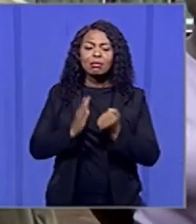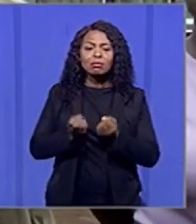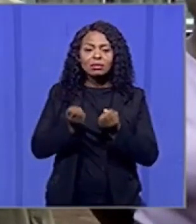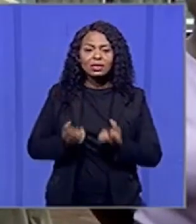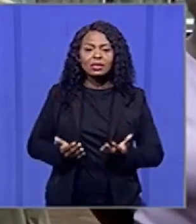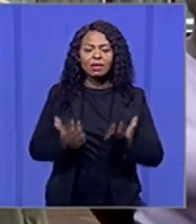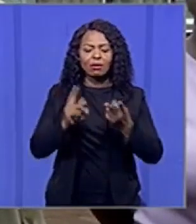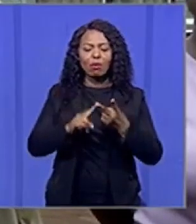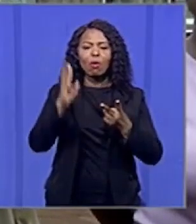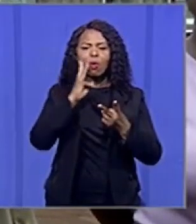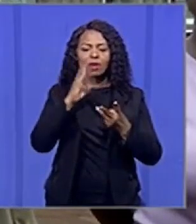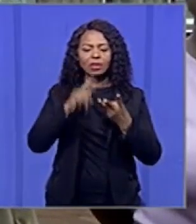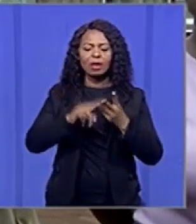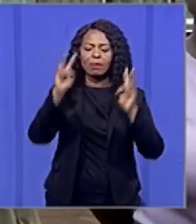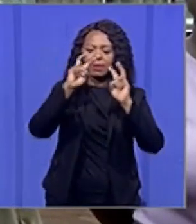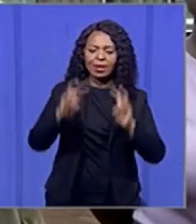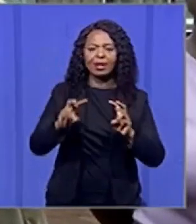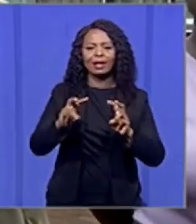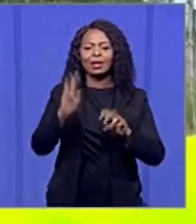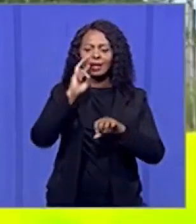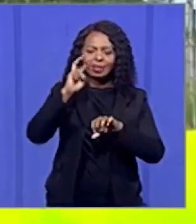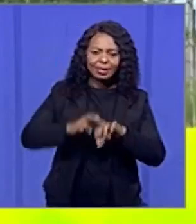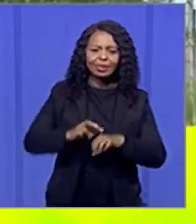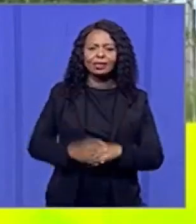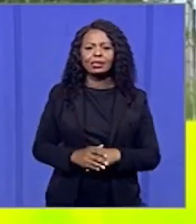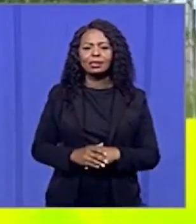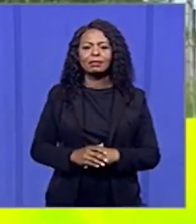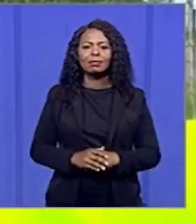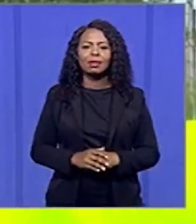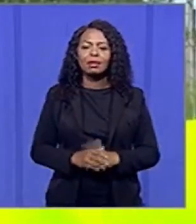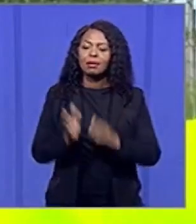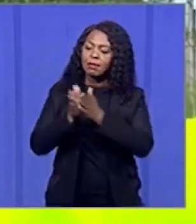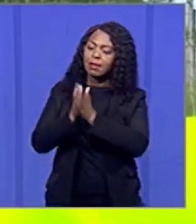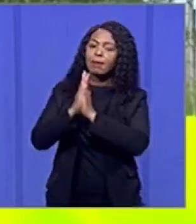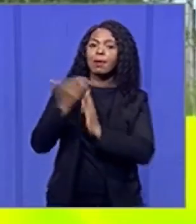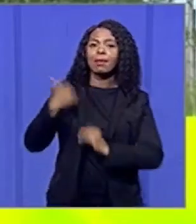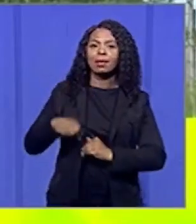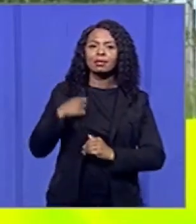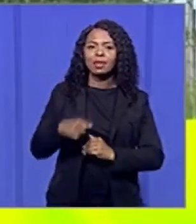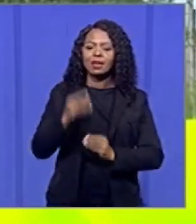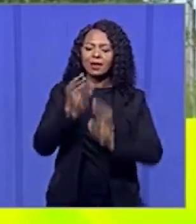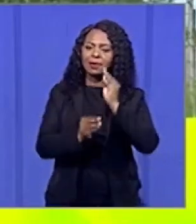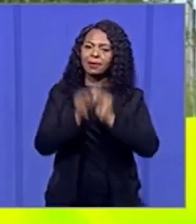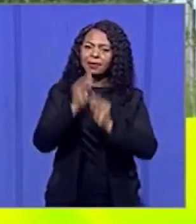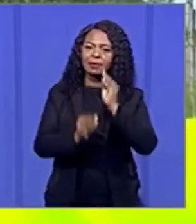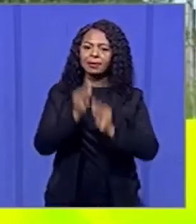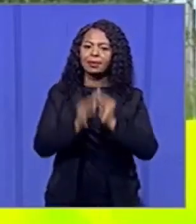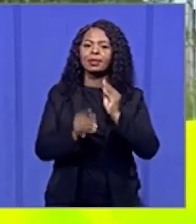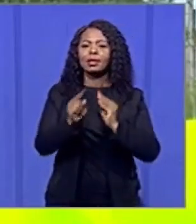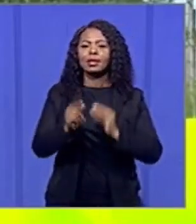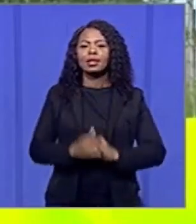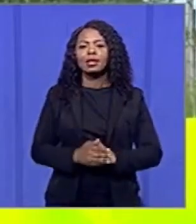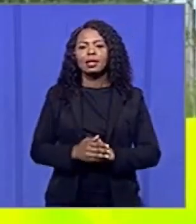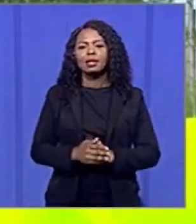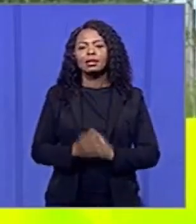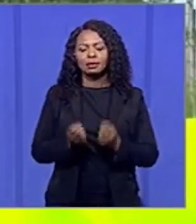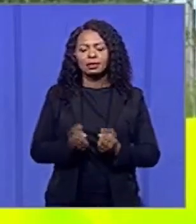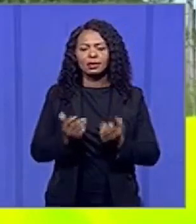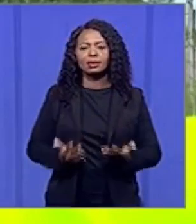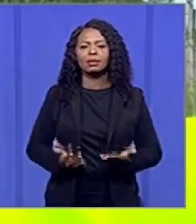motlakase ditsela ga gona sepe se se leng teng. Eletsa gore masepala ka potlako o tsenyetseng baagi ditirelo